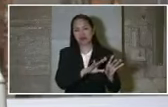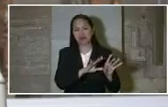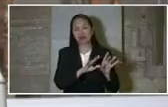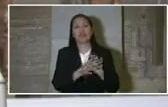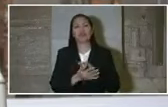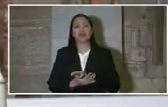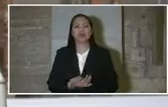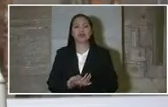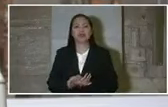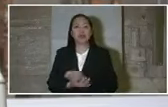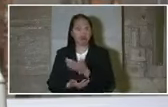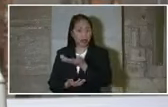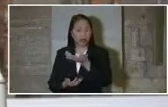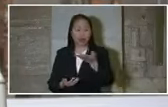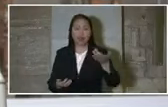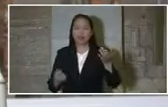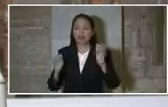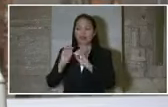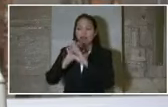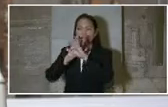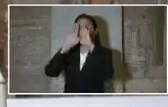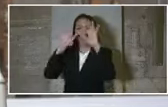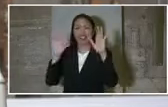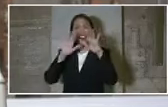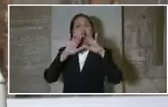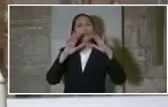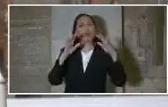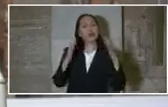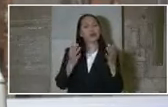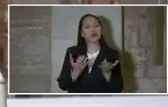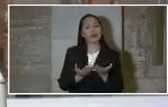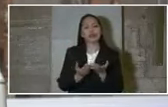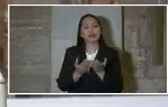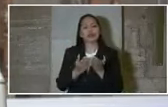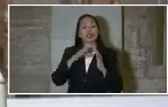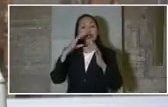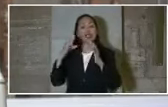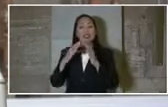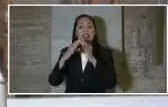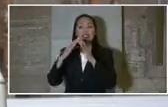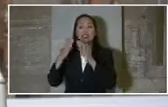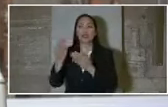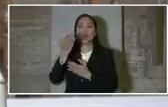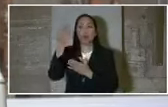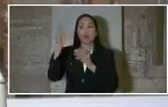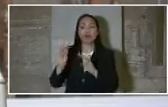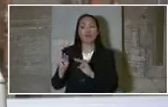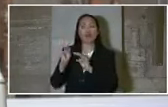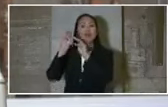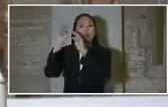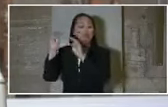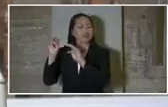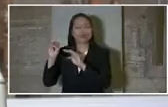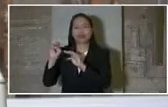You are the light of the world. A city set on a mountain cannot be